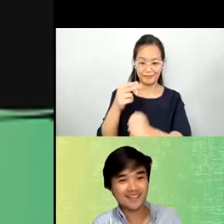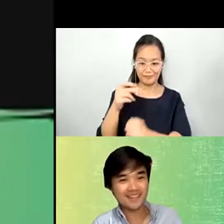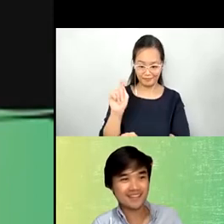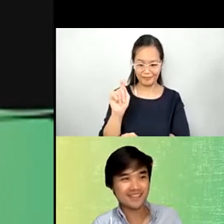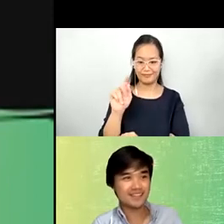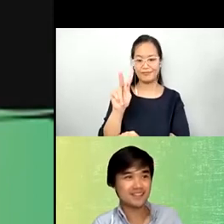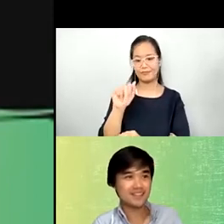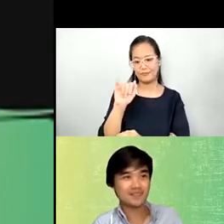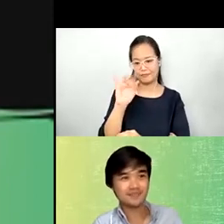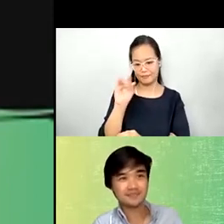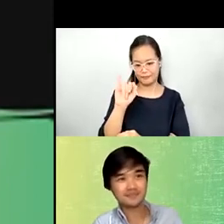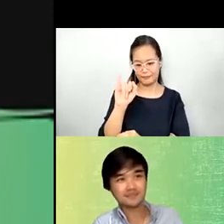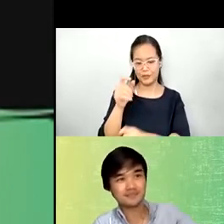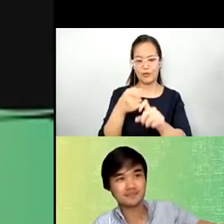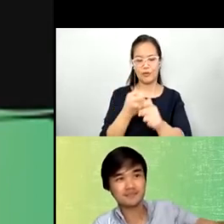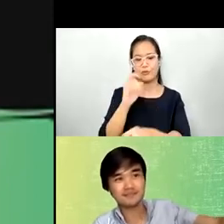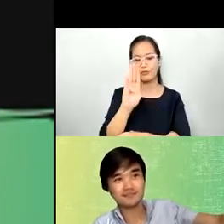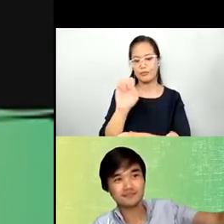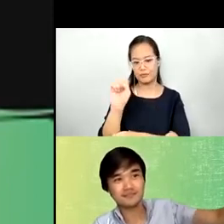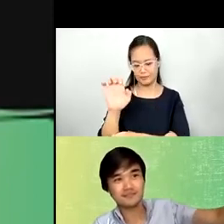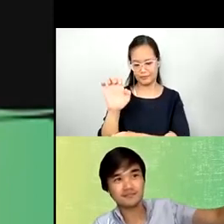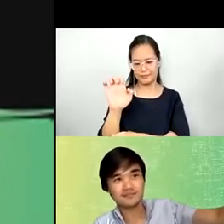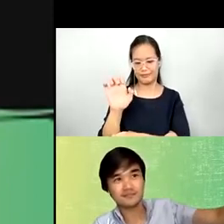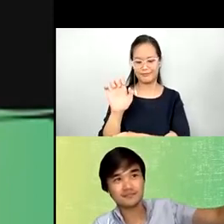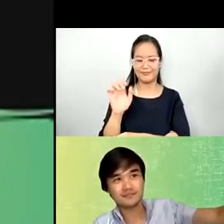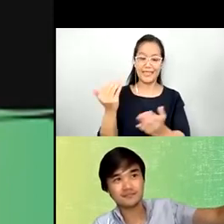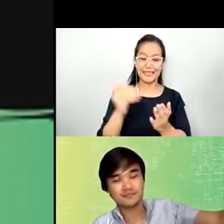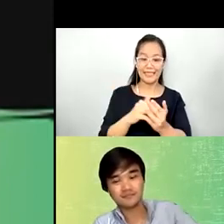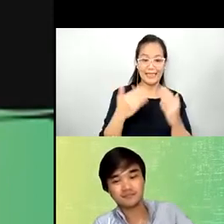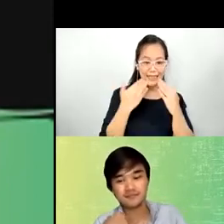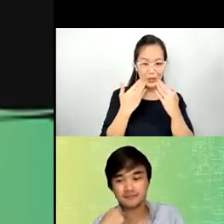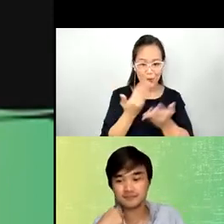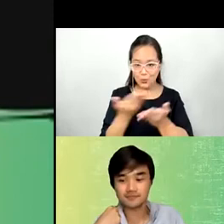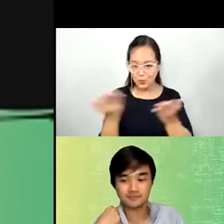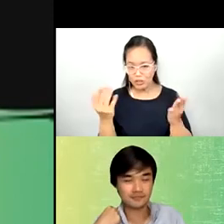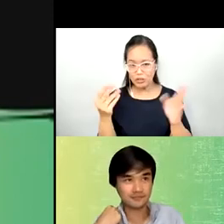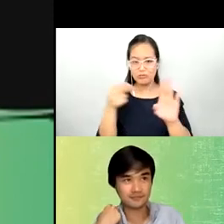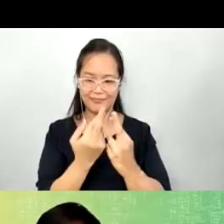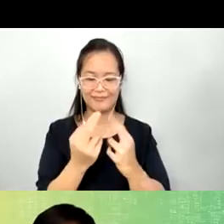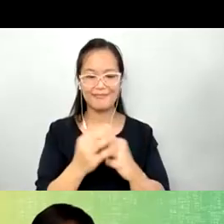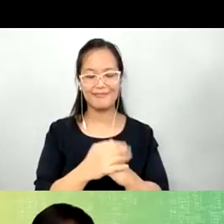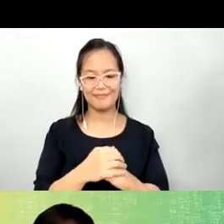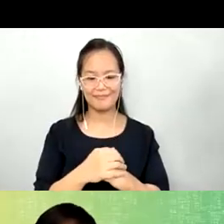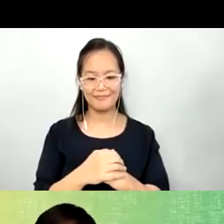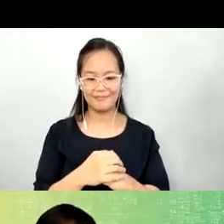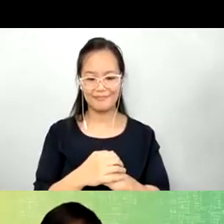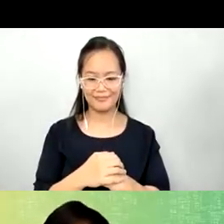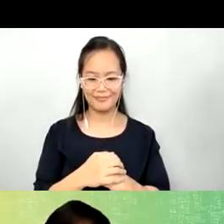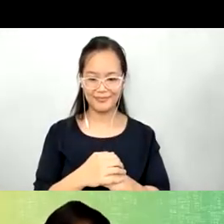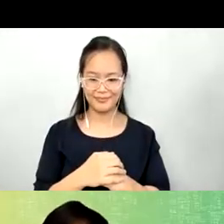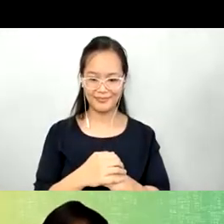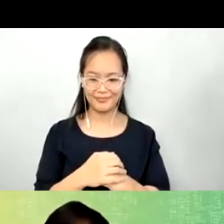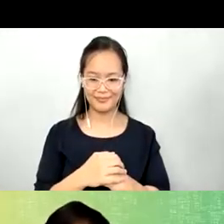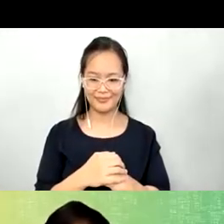Borja from the Benildean Student on Voice. Once again, thank you so much, everyone, for joining us this afternoon. So, all right, to